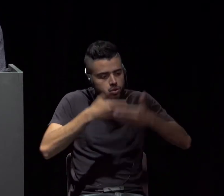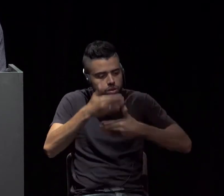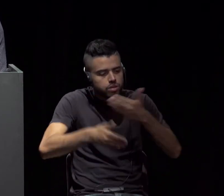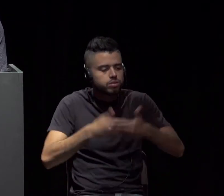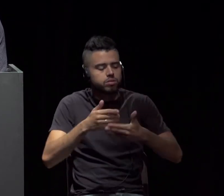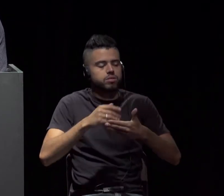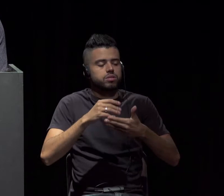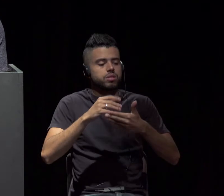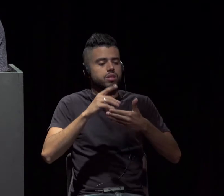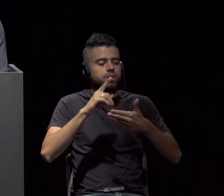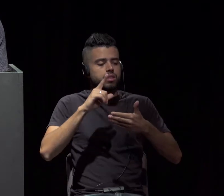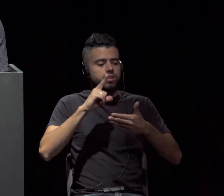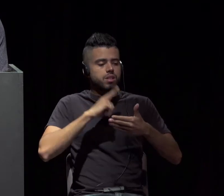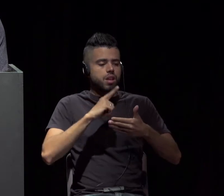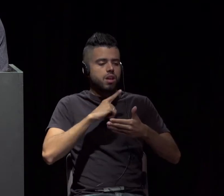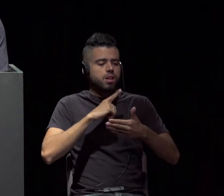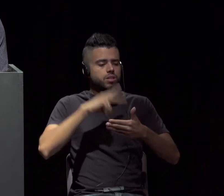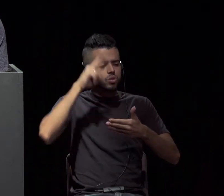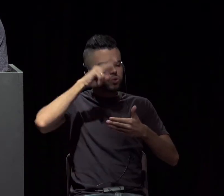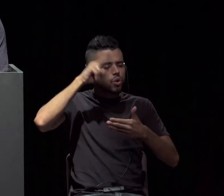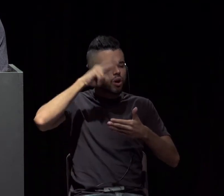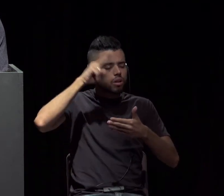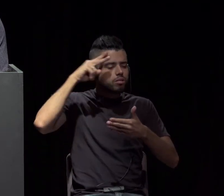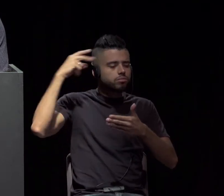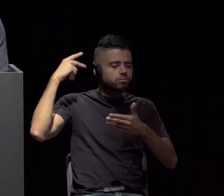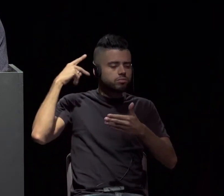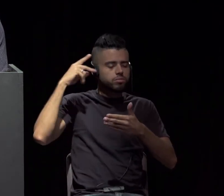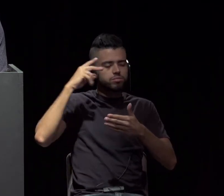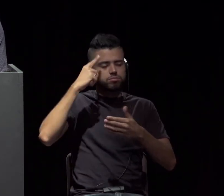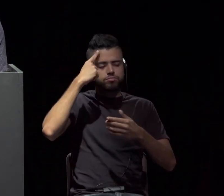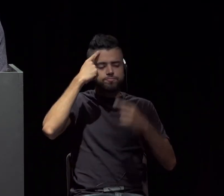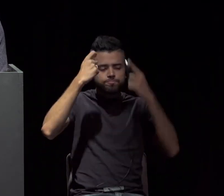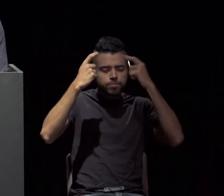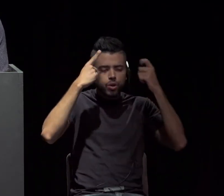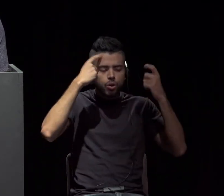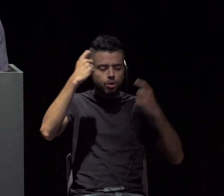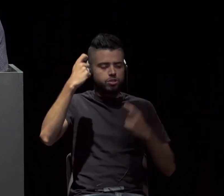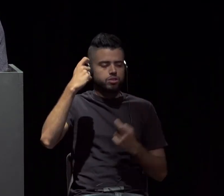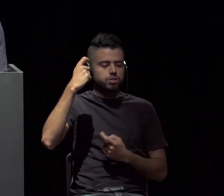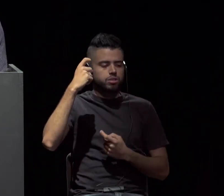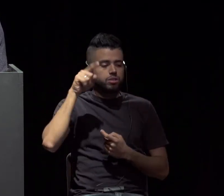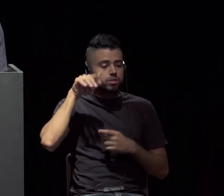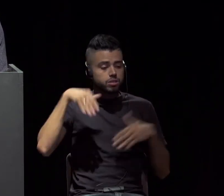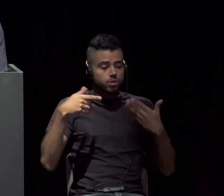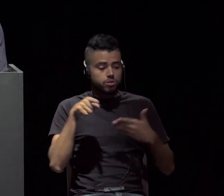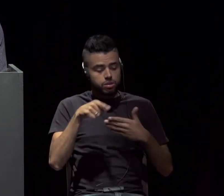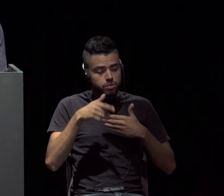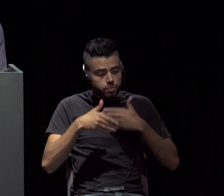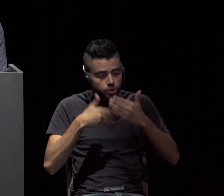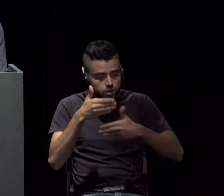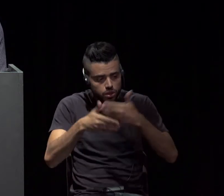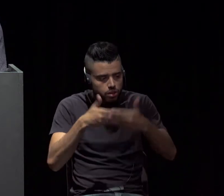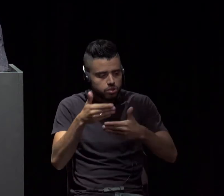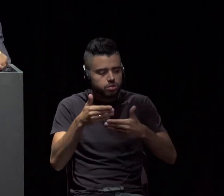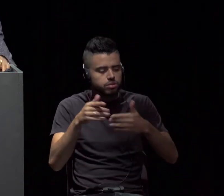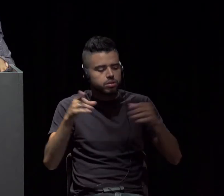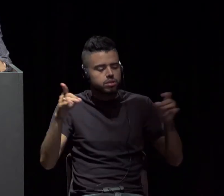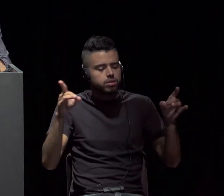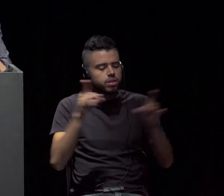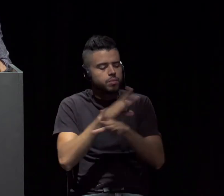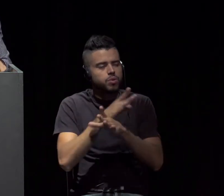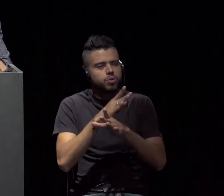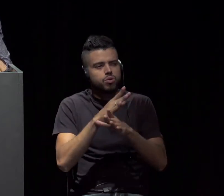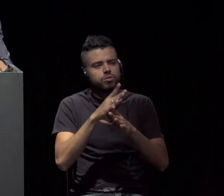rhetoric. This process, I argue, was already complete by the turn of the century when he developed his